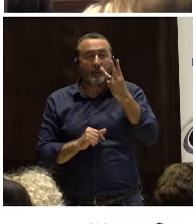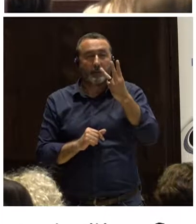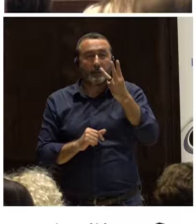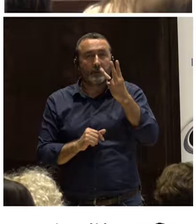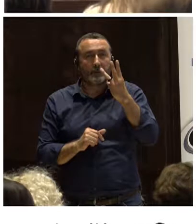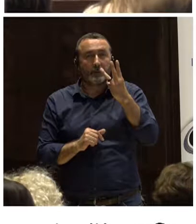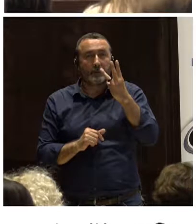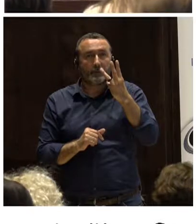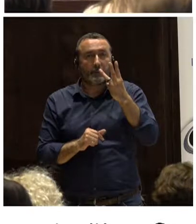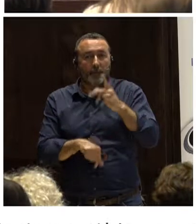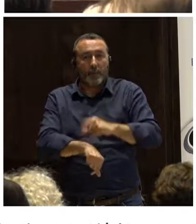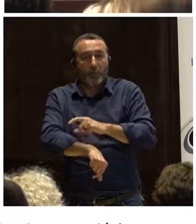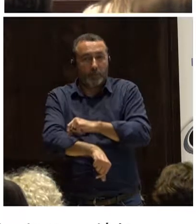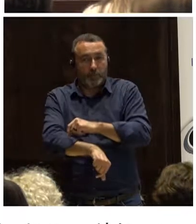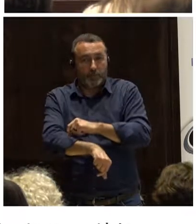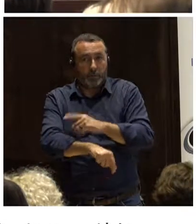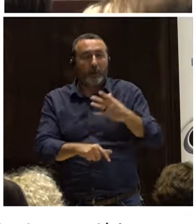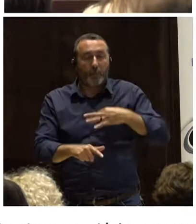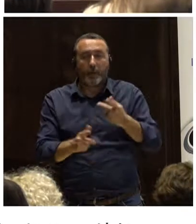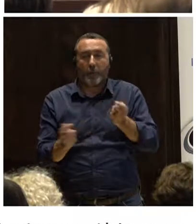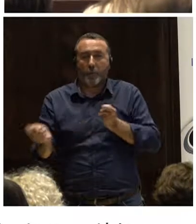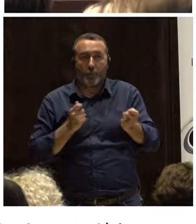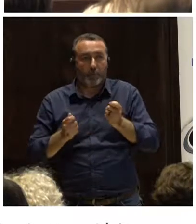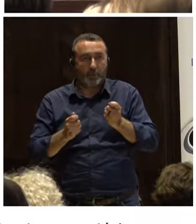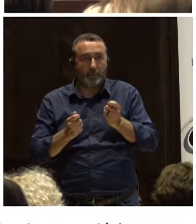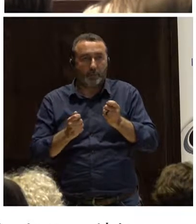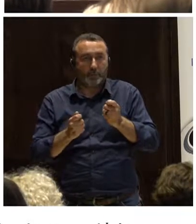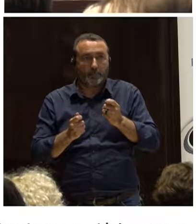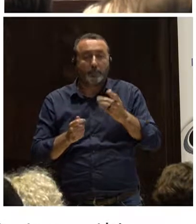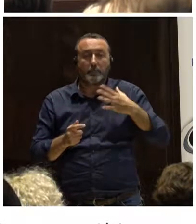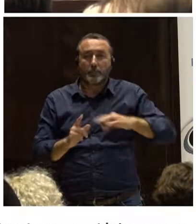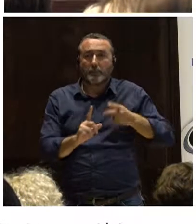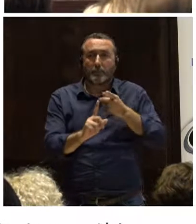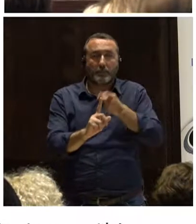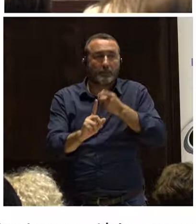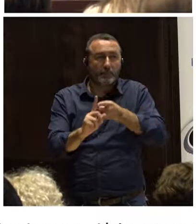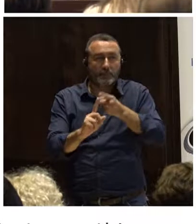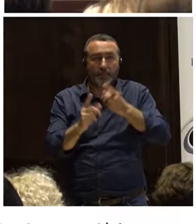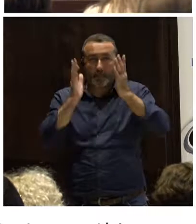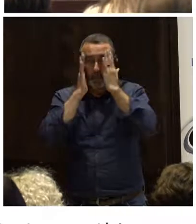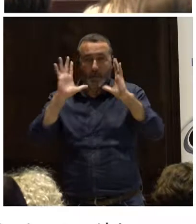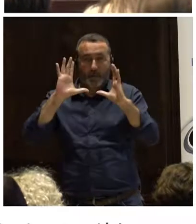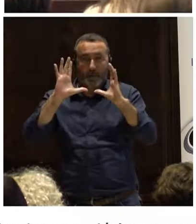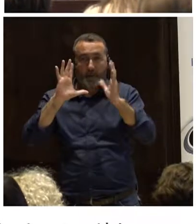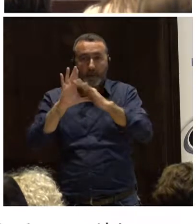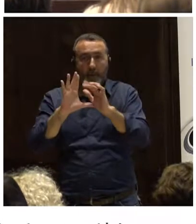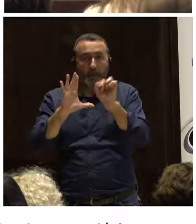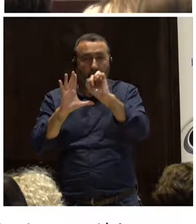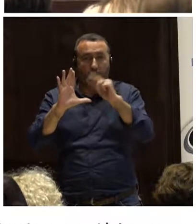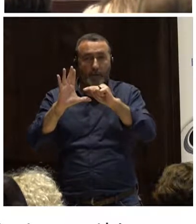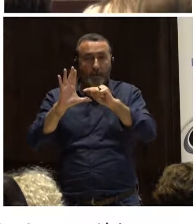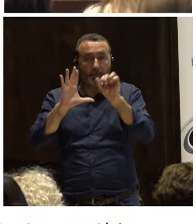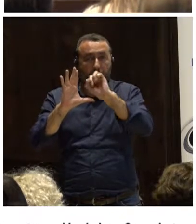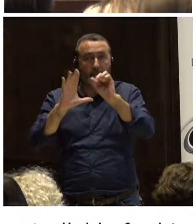controllable for him. He can move his head to hit that switch. He can move his hand to hit one of those 2